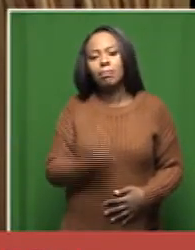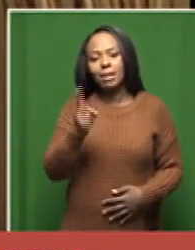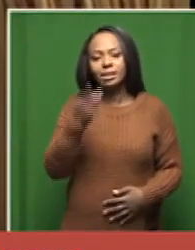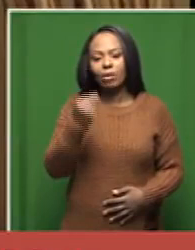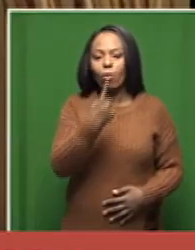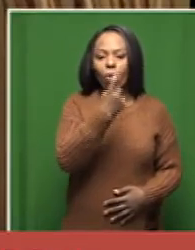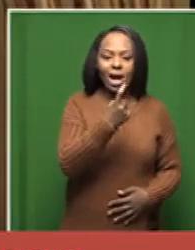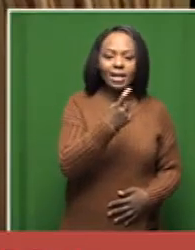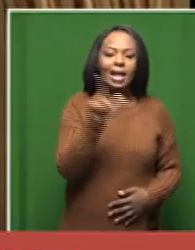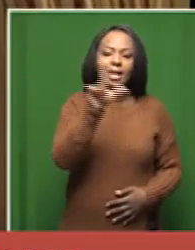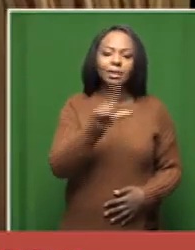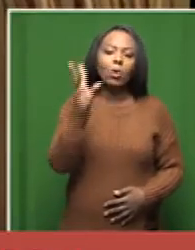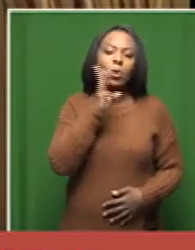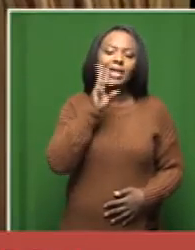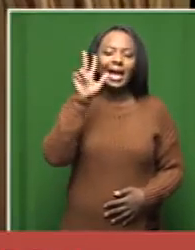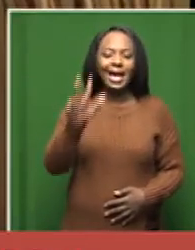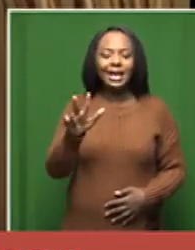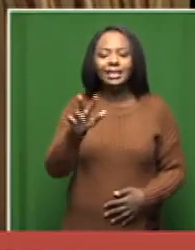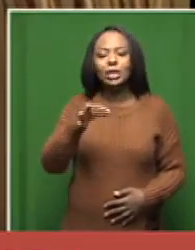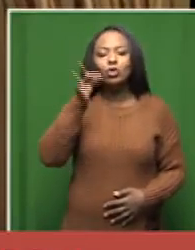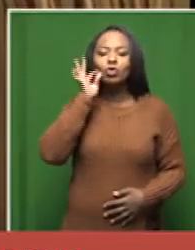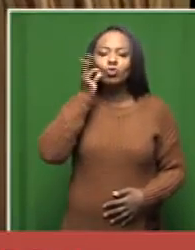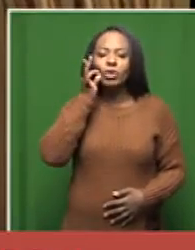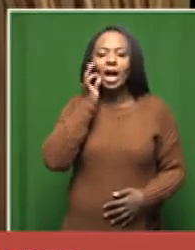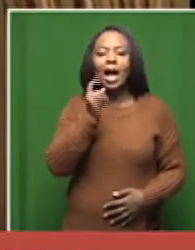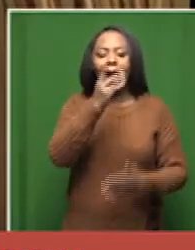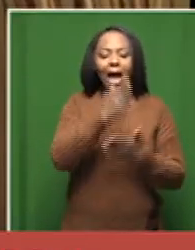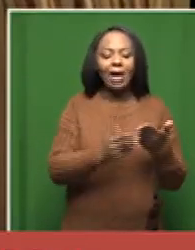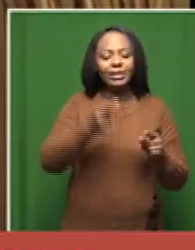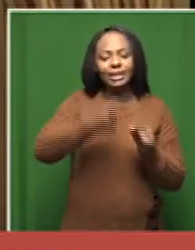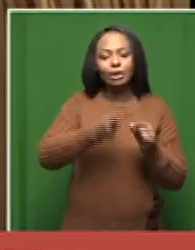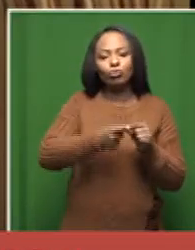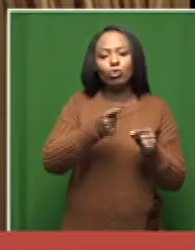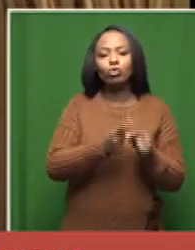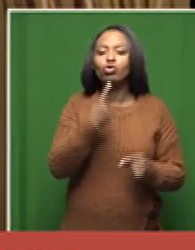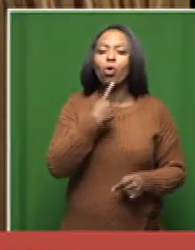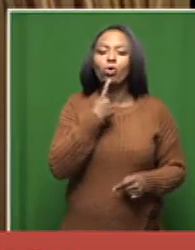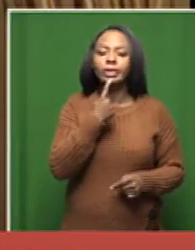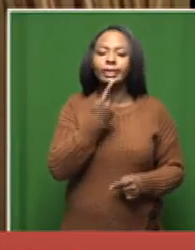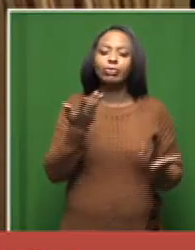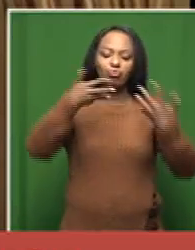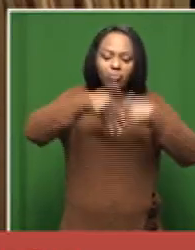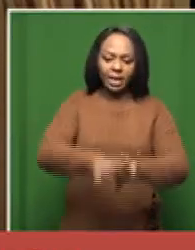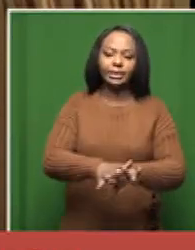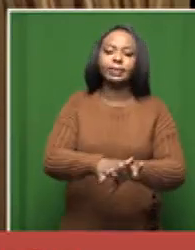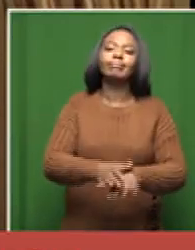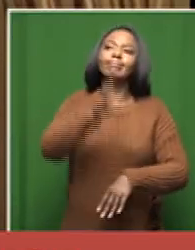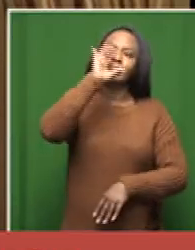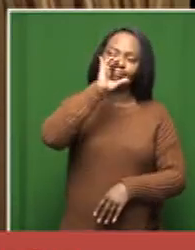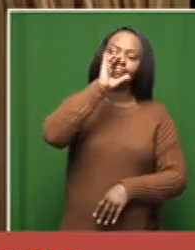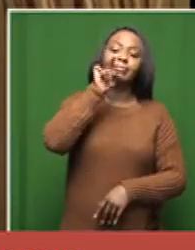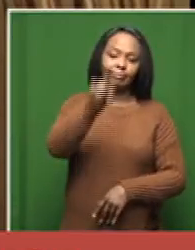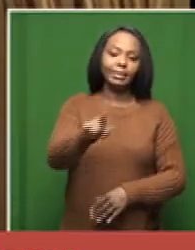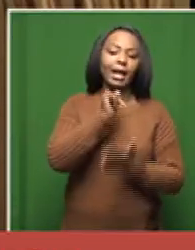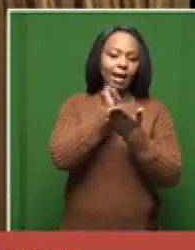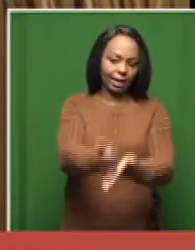water, 8 teaspoons of sugar, half a teaspoon of salt. That's your classic drip fluid or oral rehydration solution, and that can help. Obviously, if